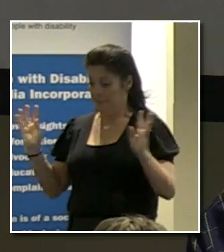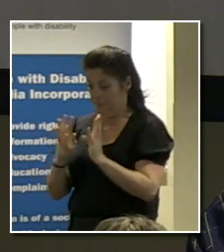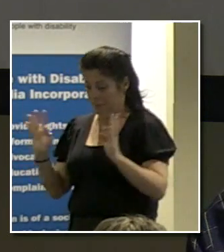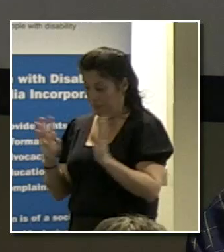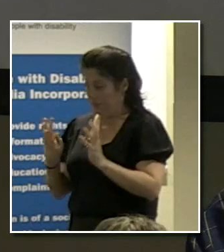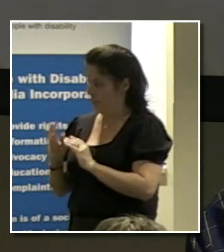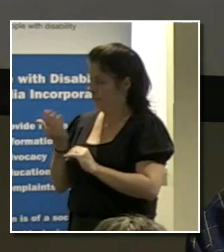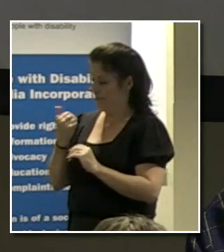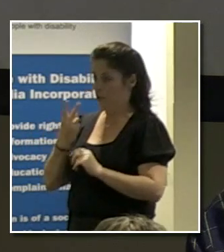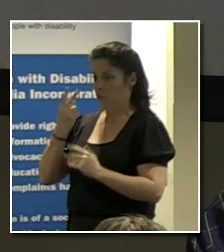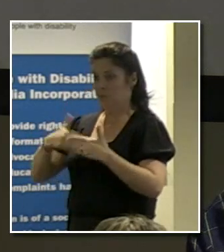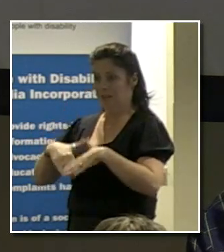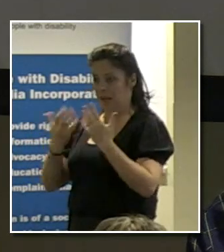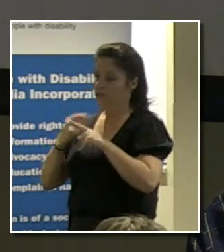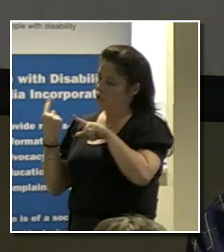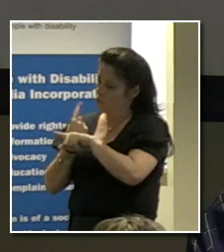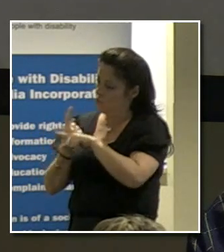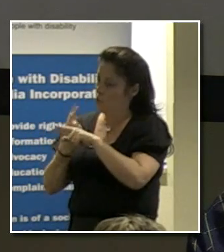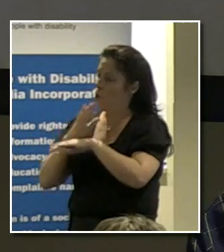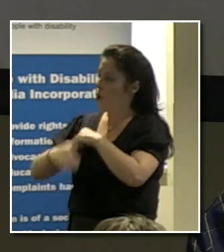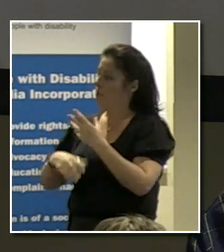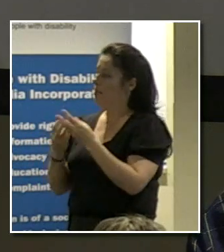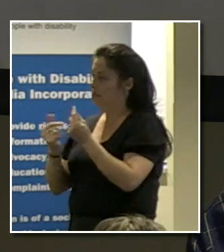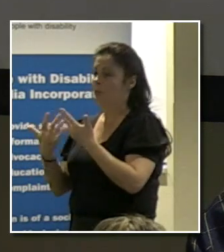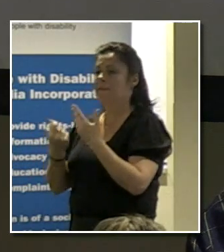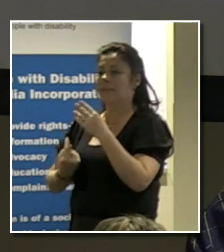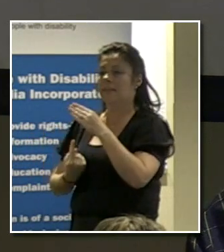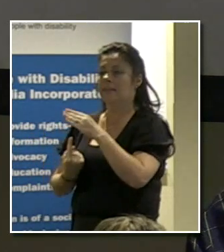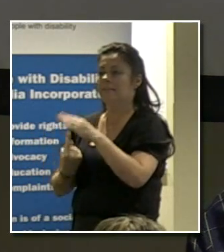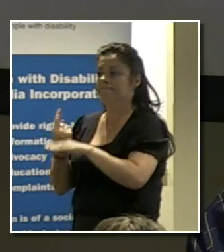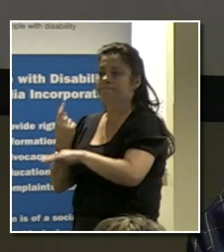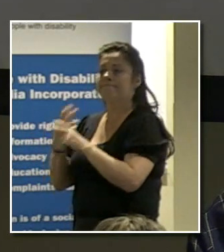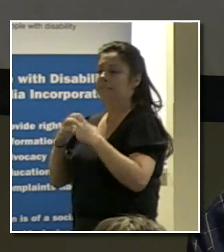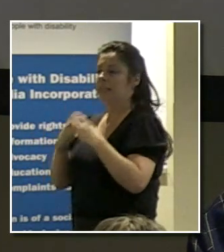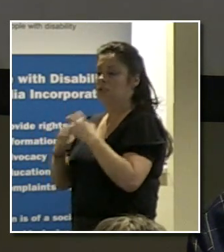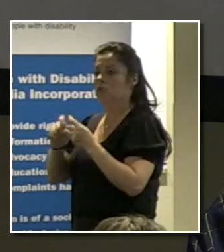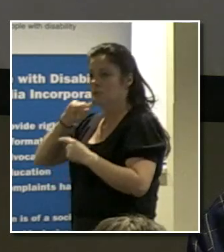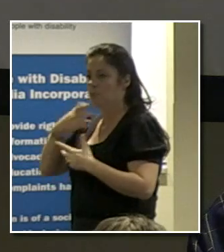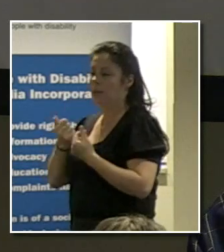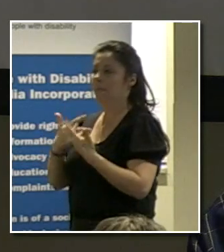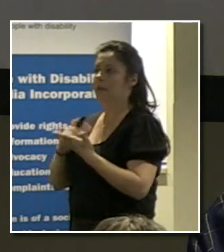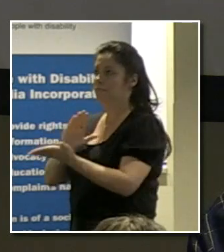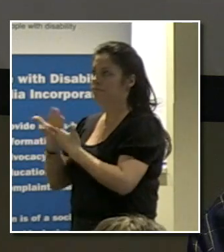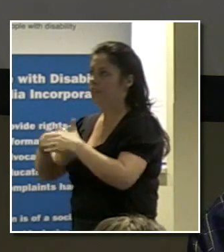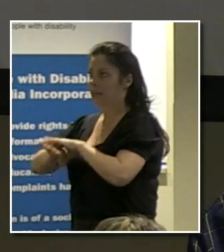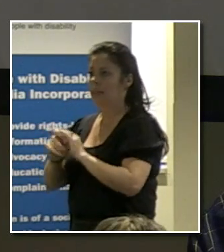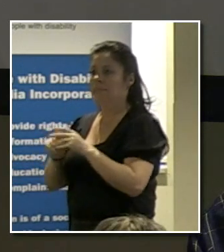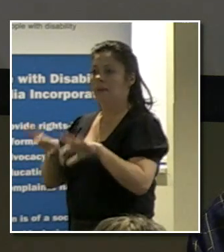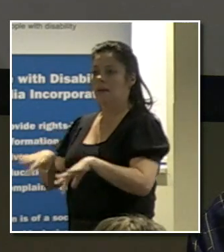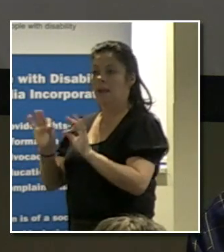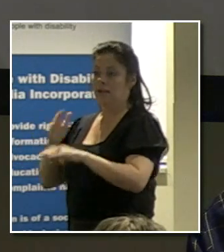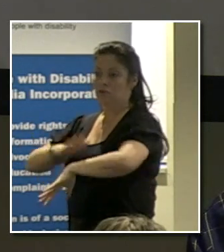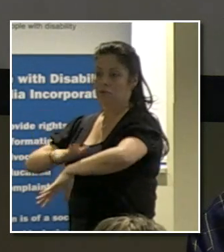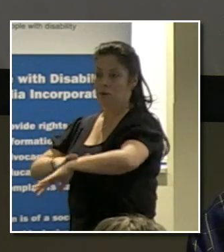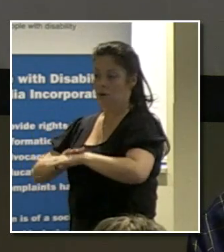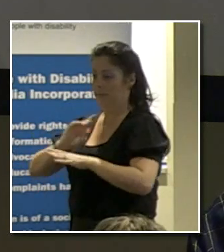last 2 days to talk about some of the issues that will frame the election. In the meantime, our individual and group advocacy